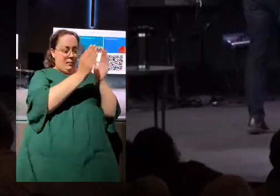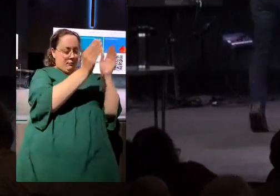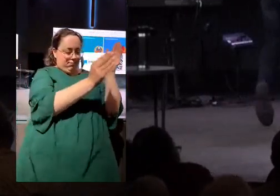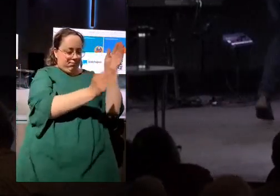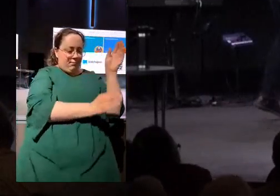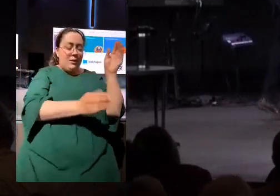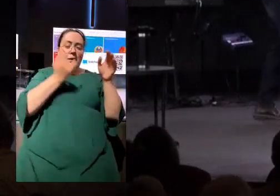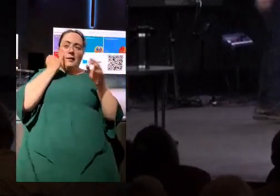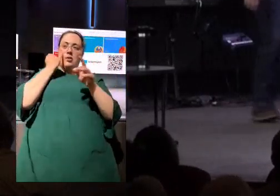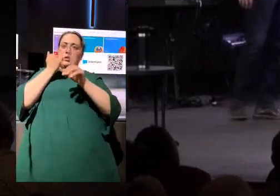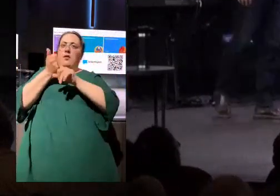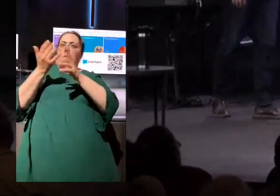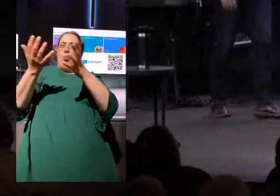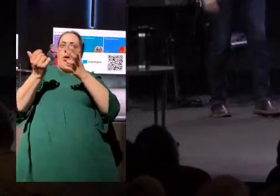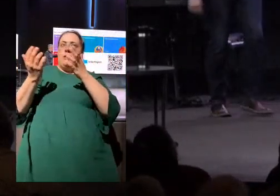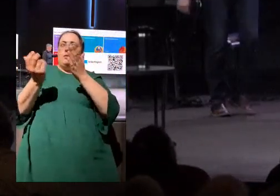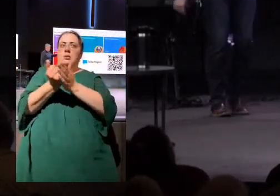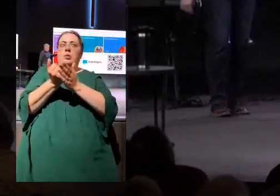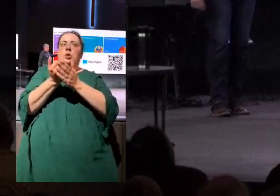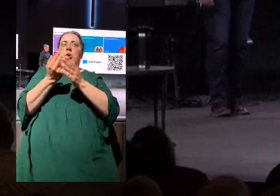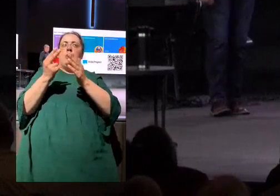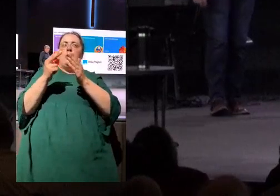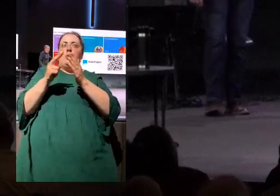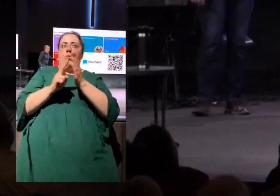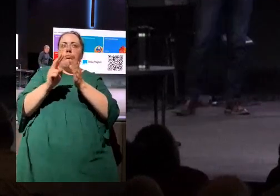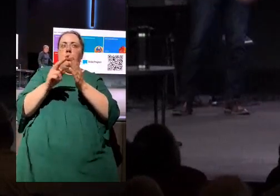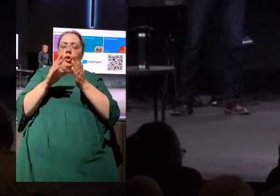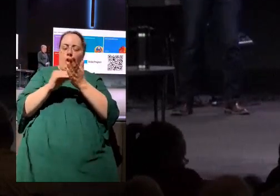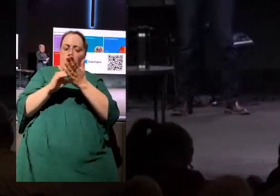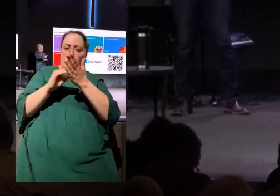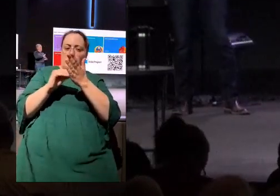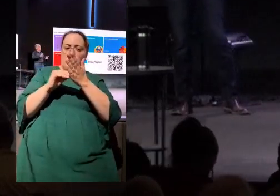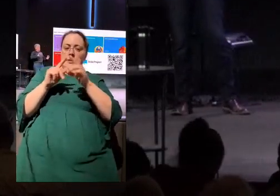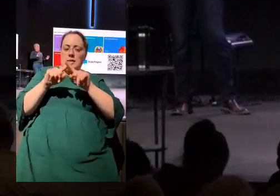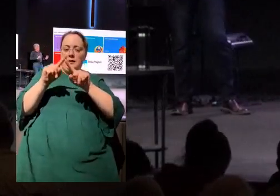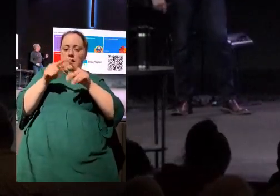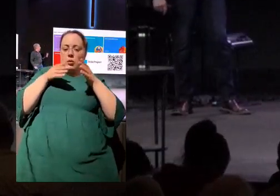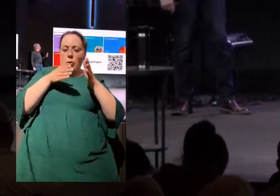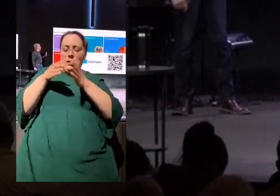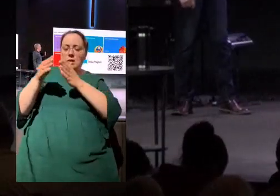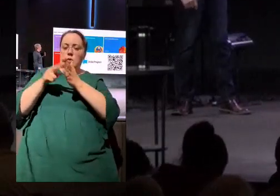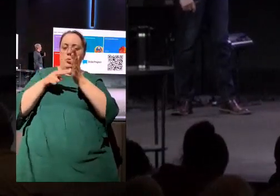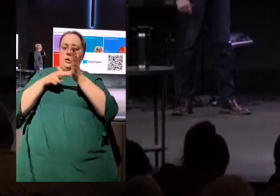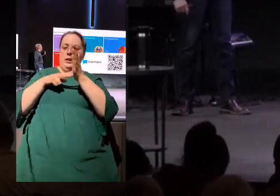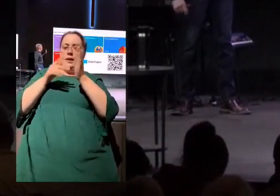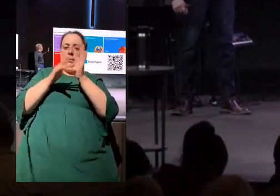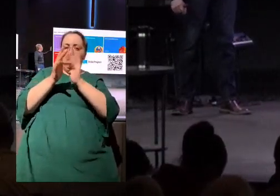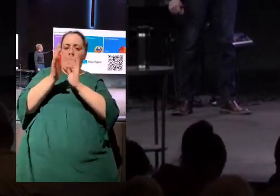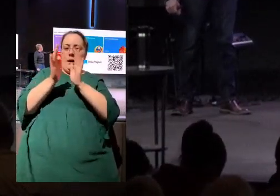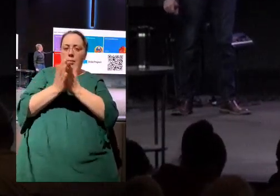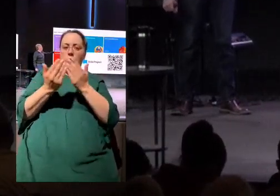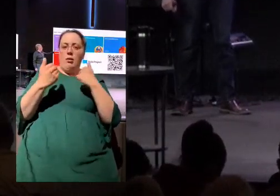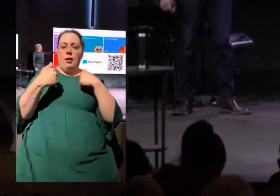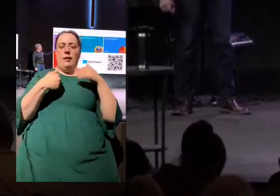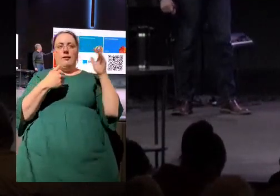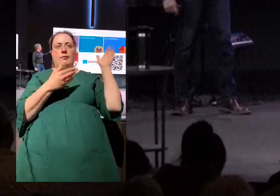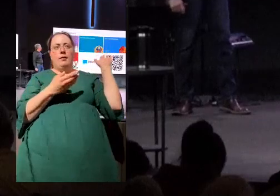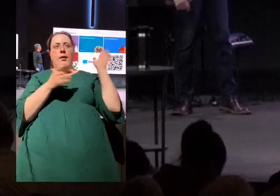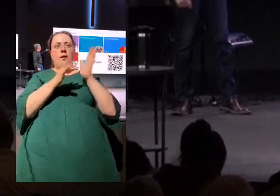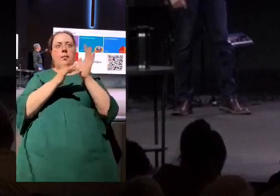genres, this is a fantastic website. It's called Bible Project. Love it. I have the teaching team watch these